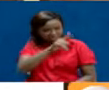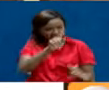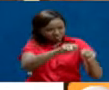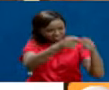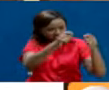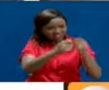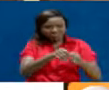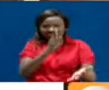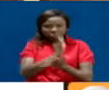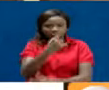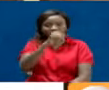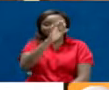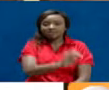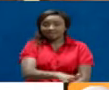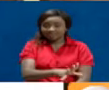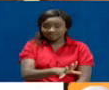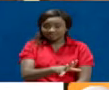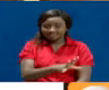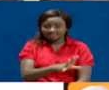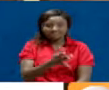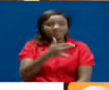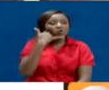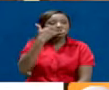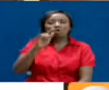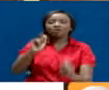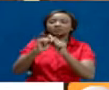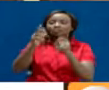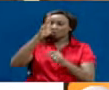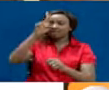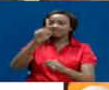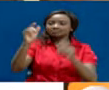doing, it's not right. Call your troops.